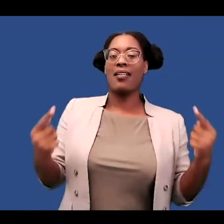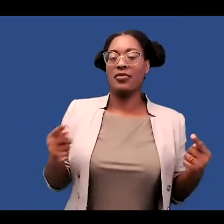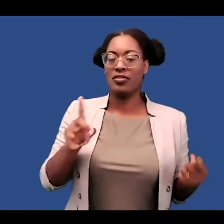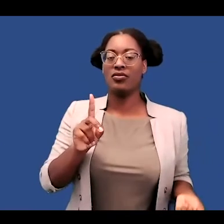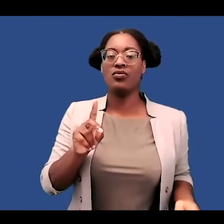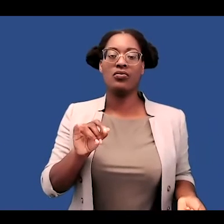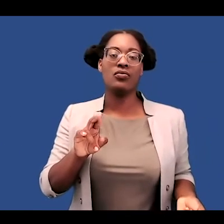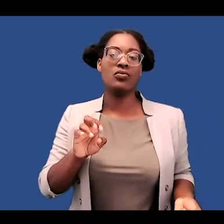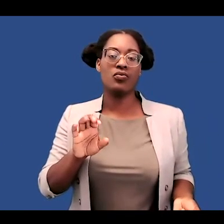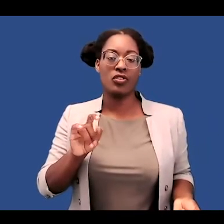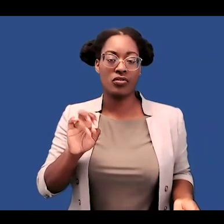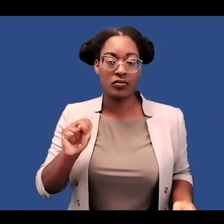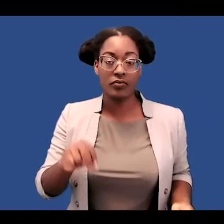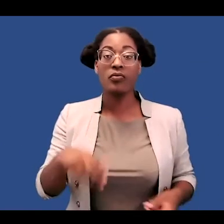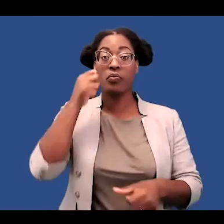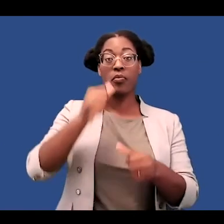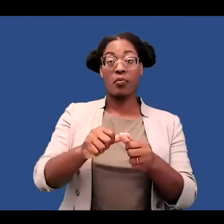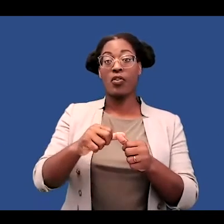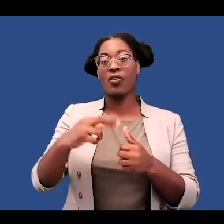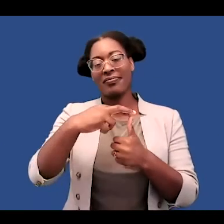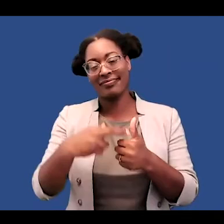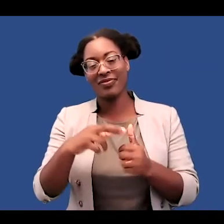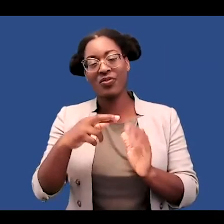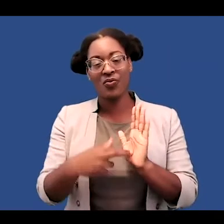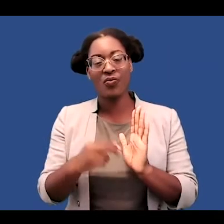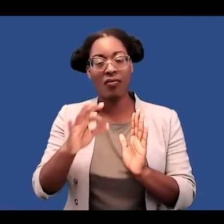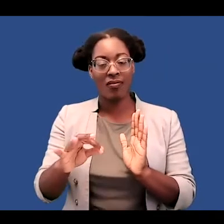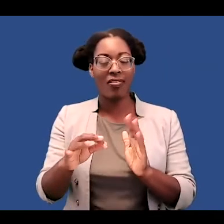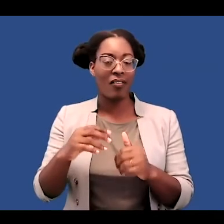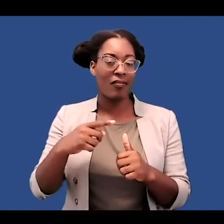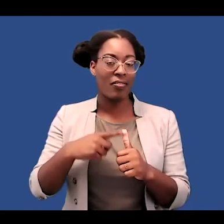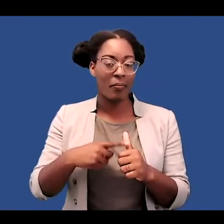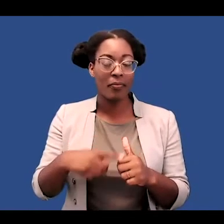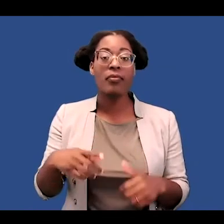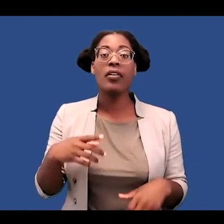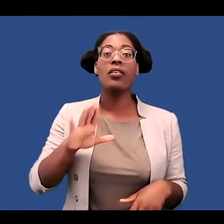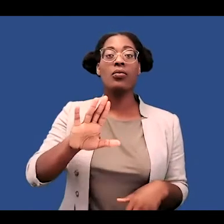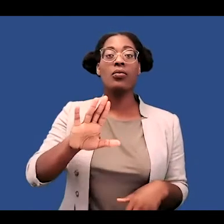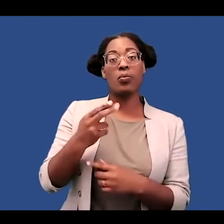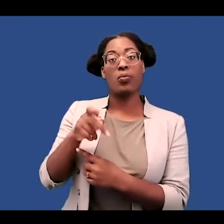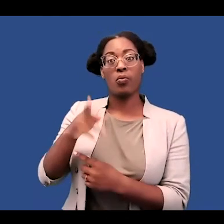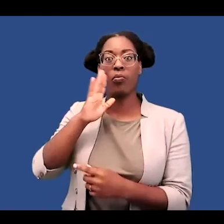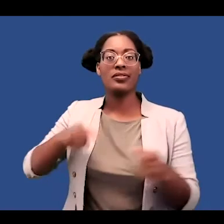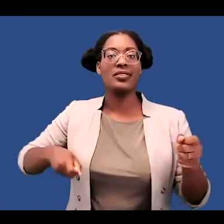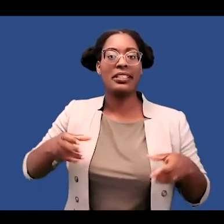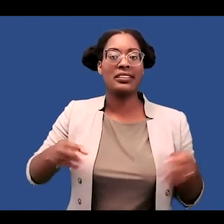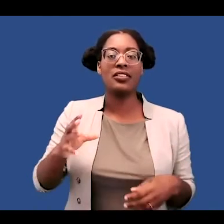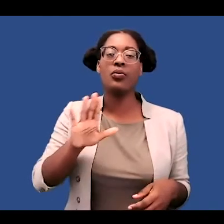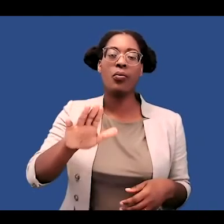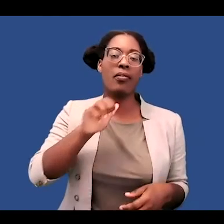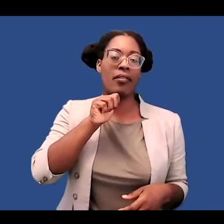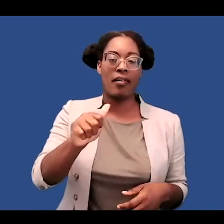opposite direction. Remember the rule of thumb and spin your hoop in the non-dominant direction. Move your